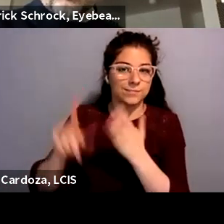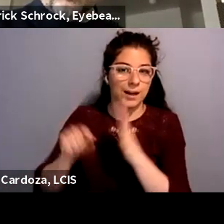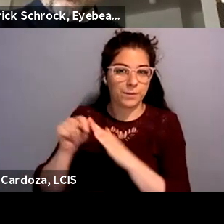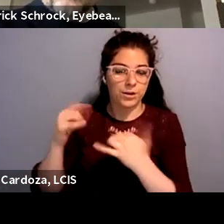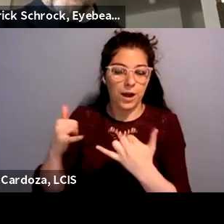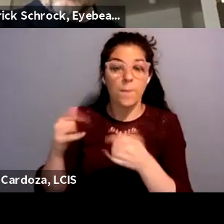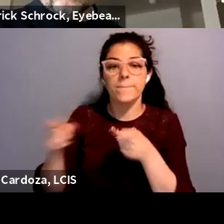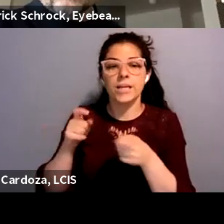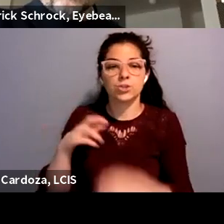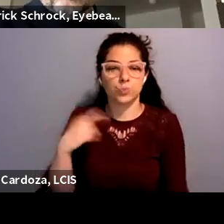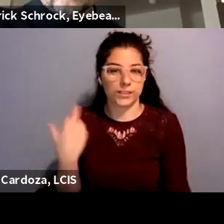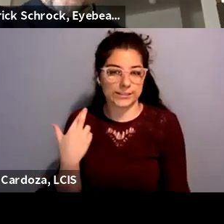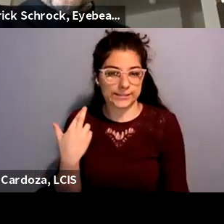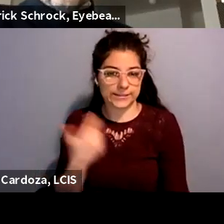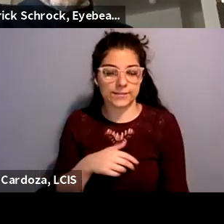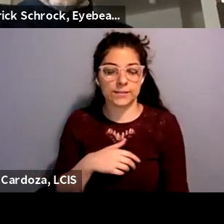risk.